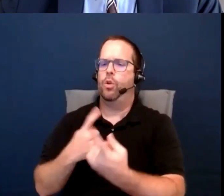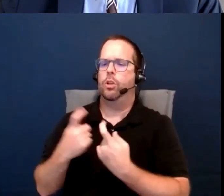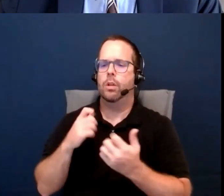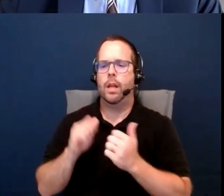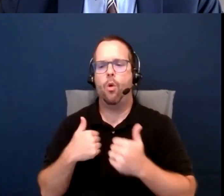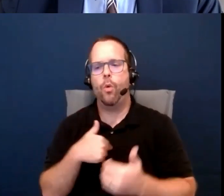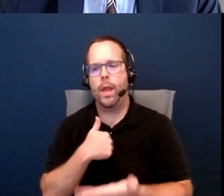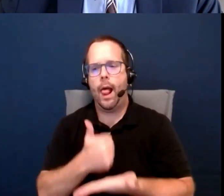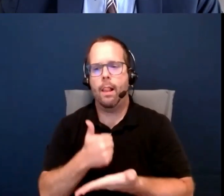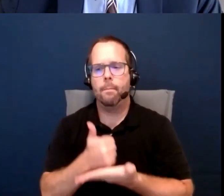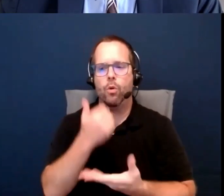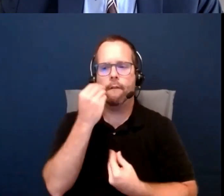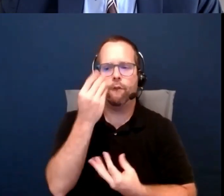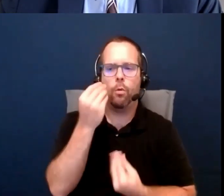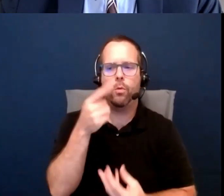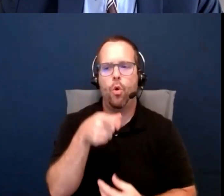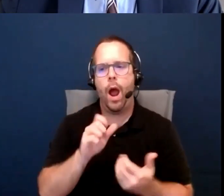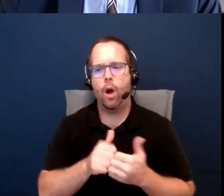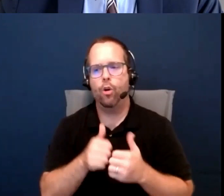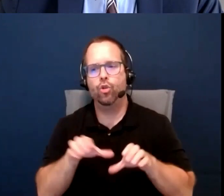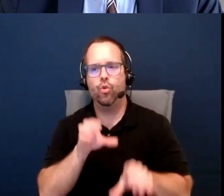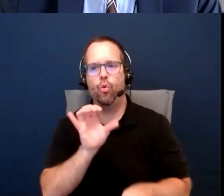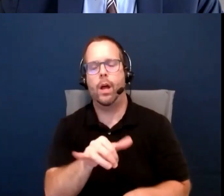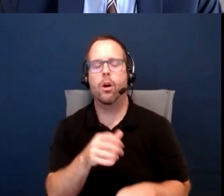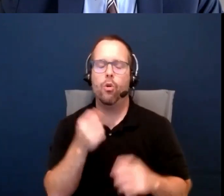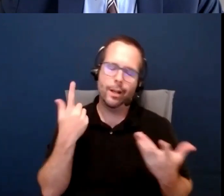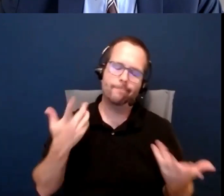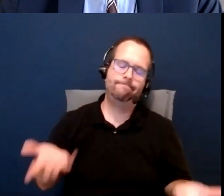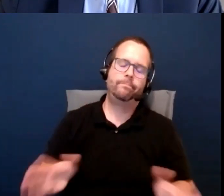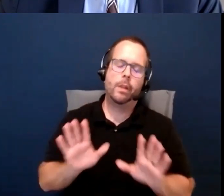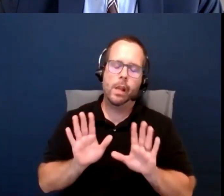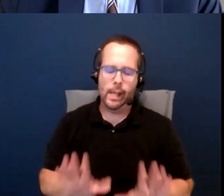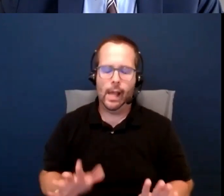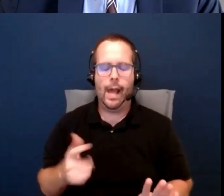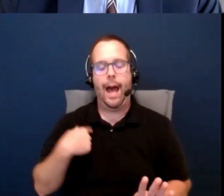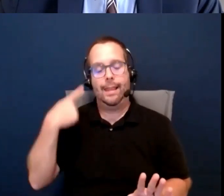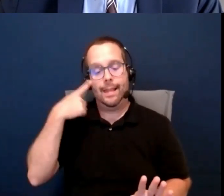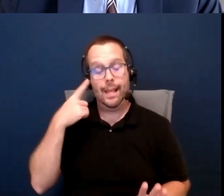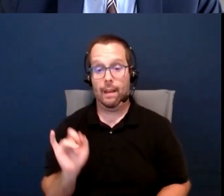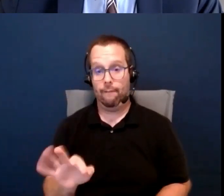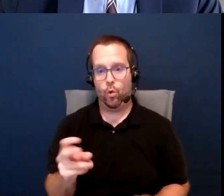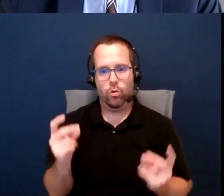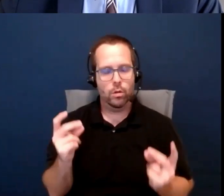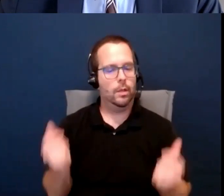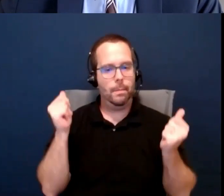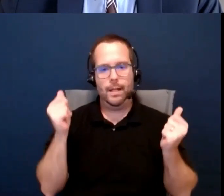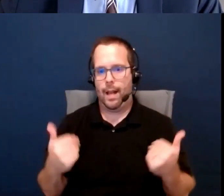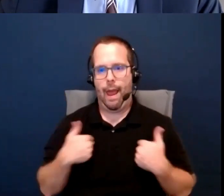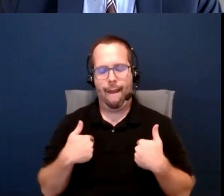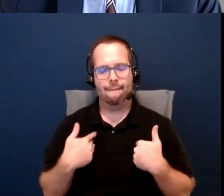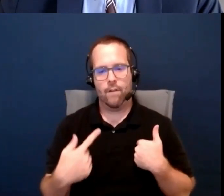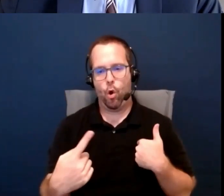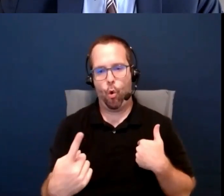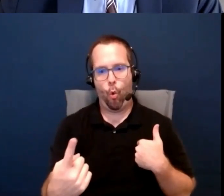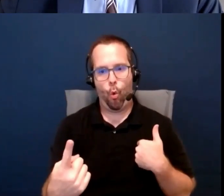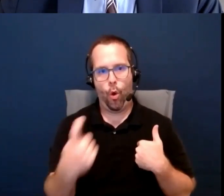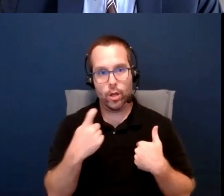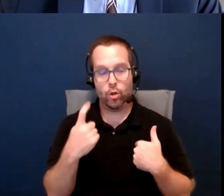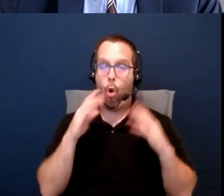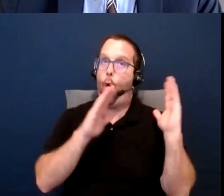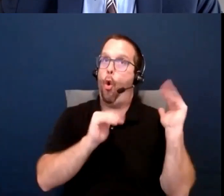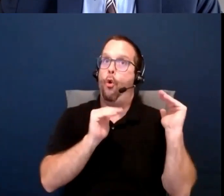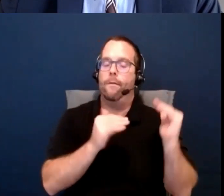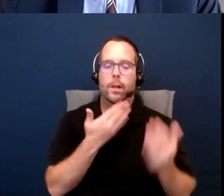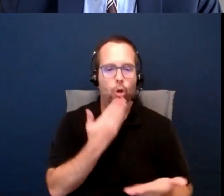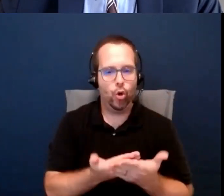do that? And I think if you immediately have a question, hopefully there's a good advisor in